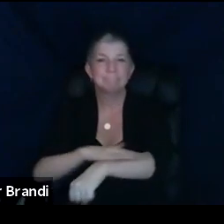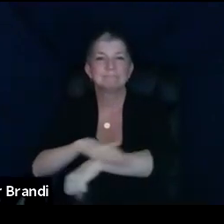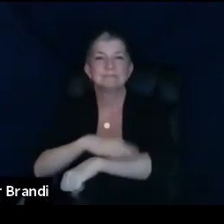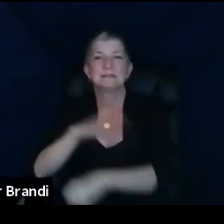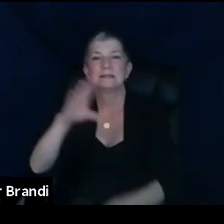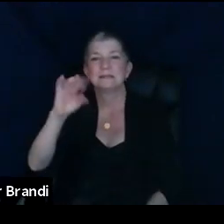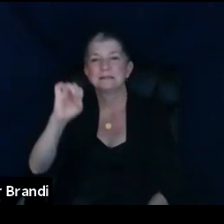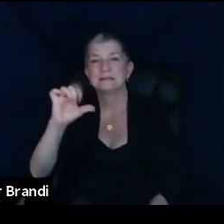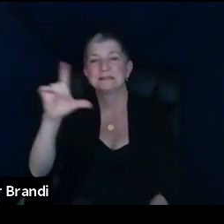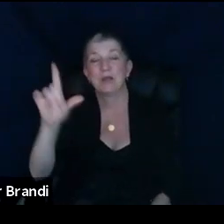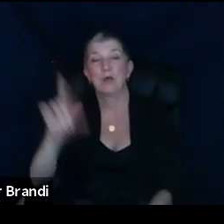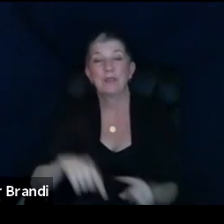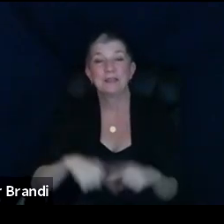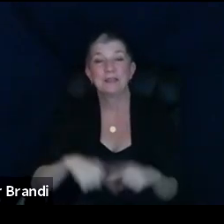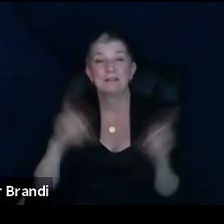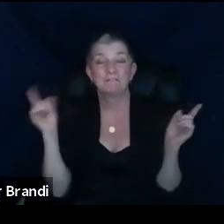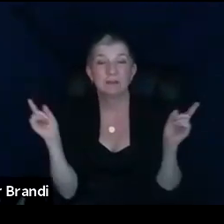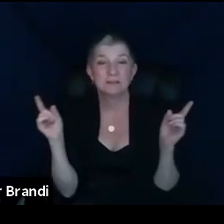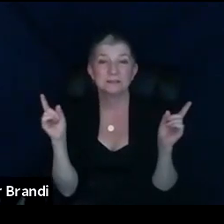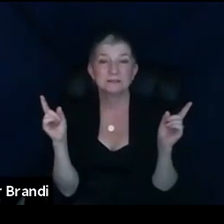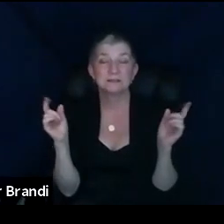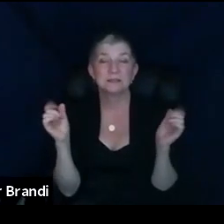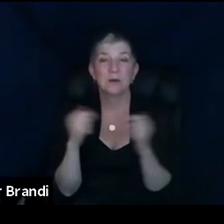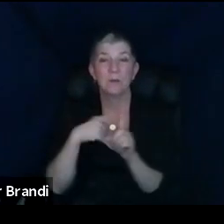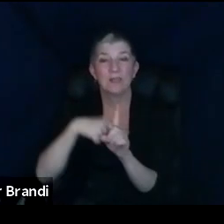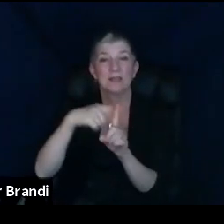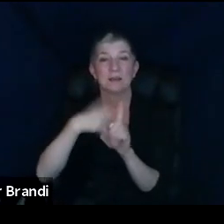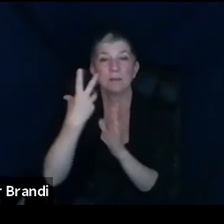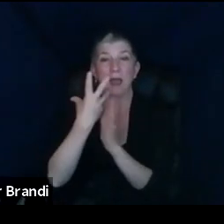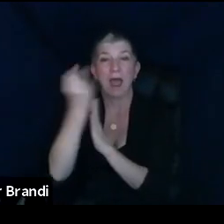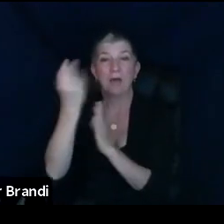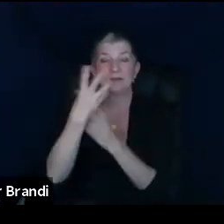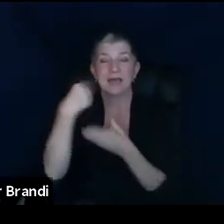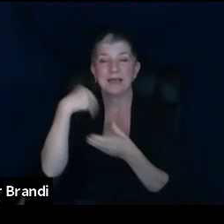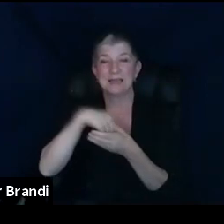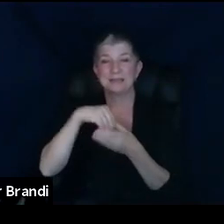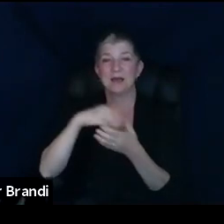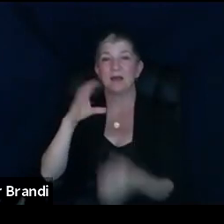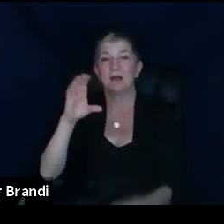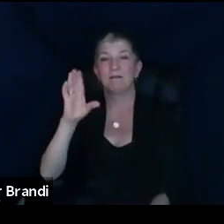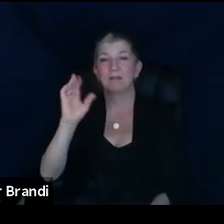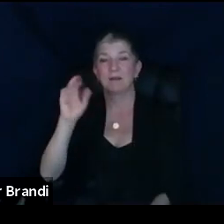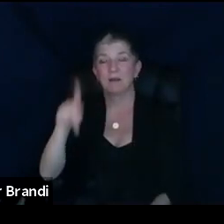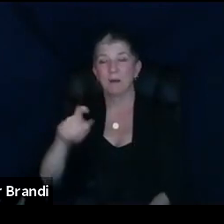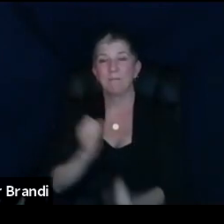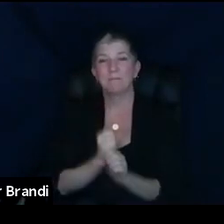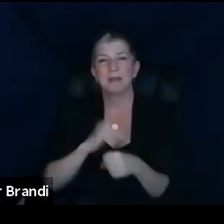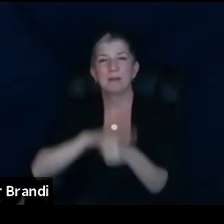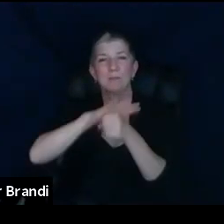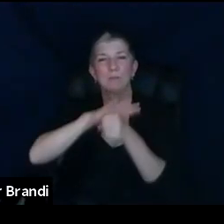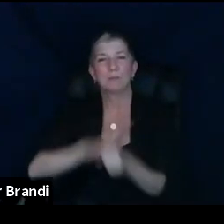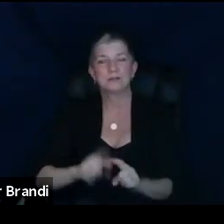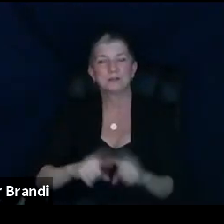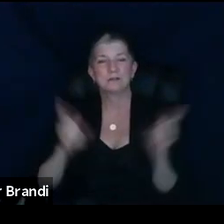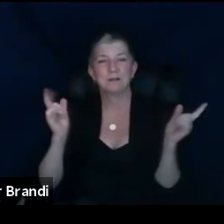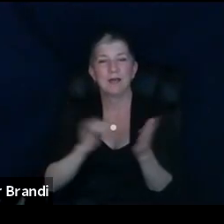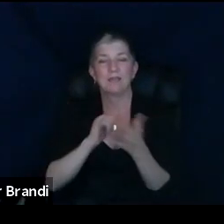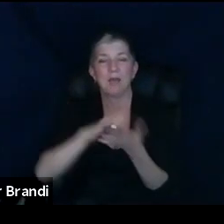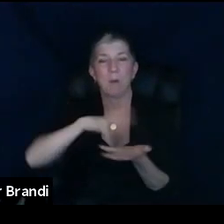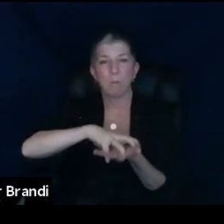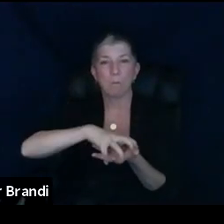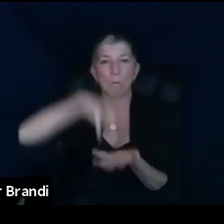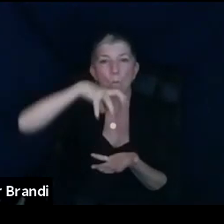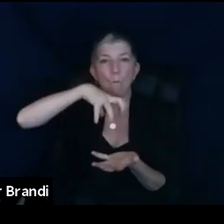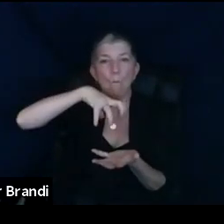difference in the temperature outside of the cup and inside of the cup creates a pressure differential that then sucks